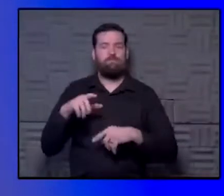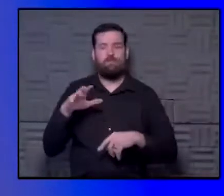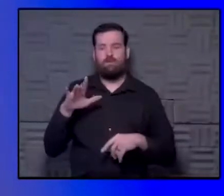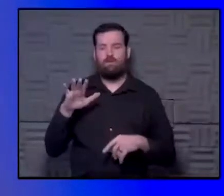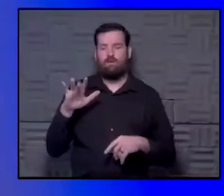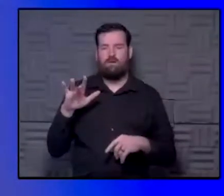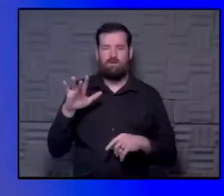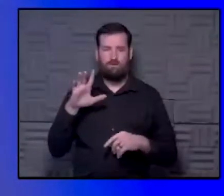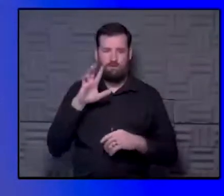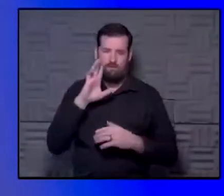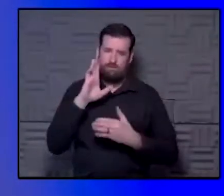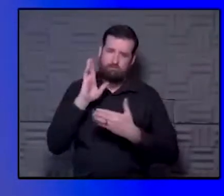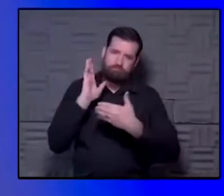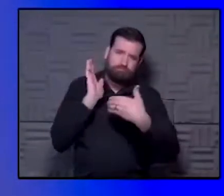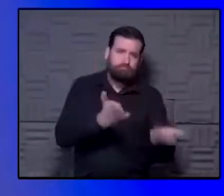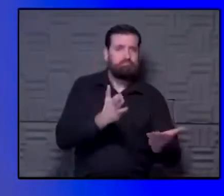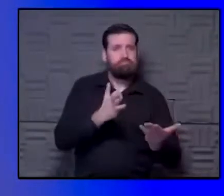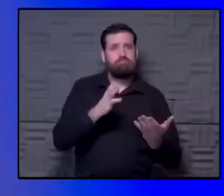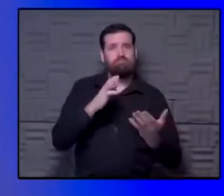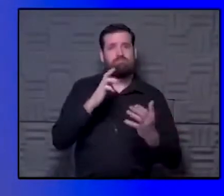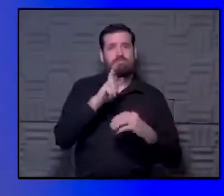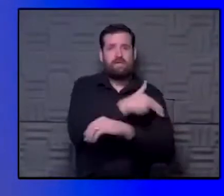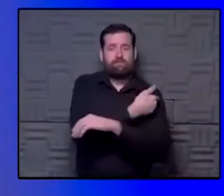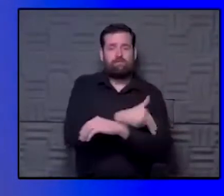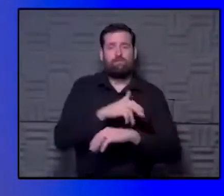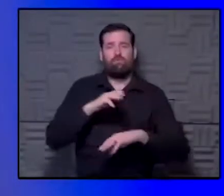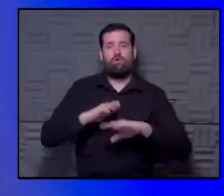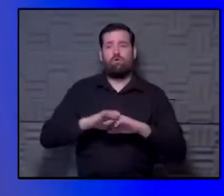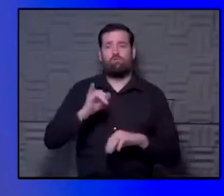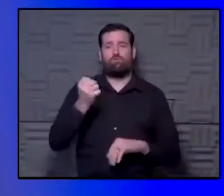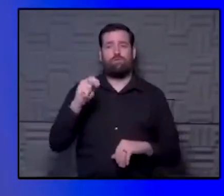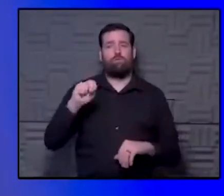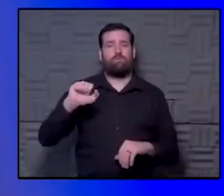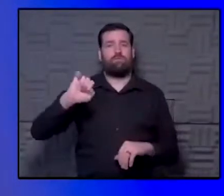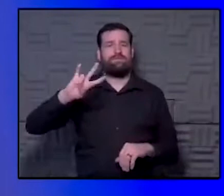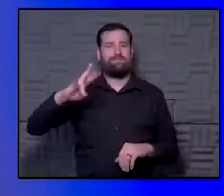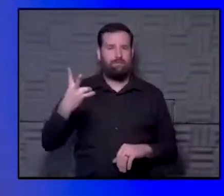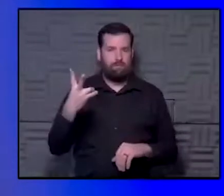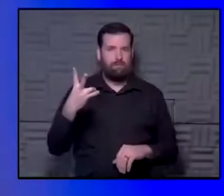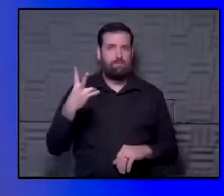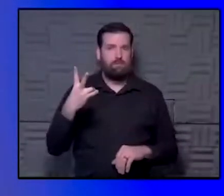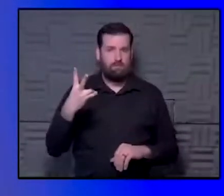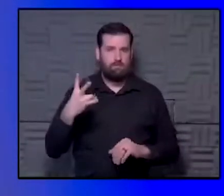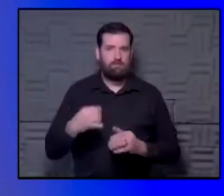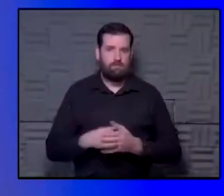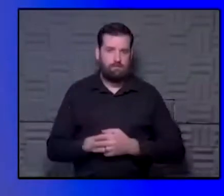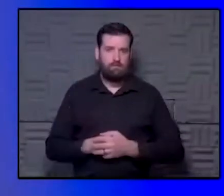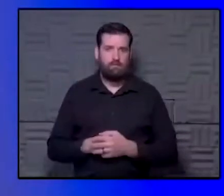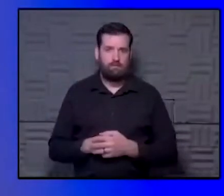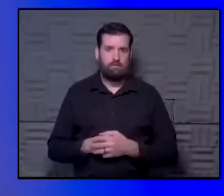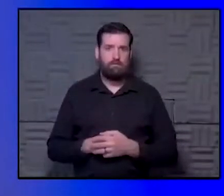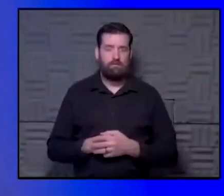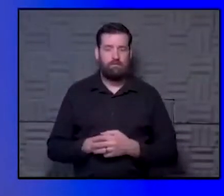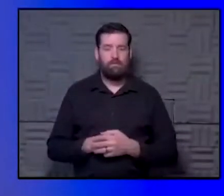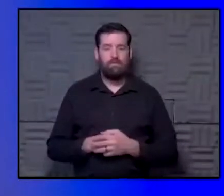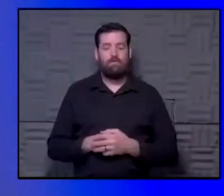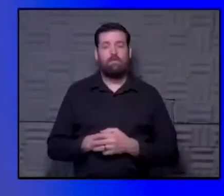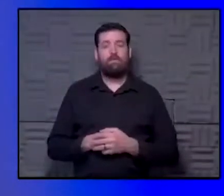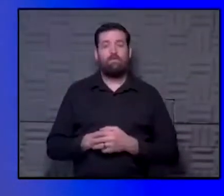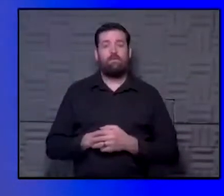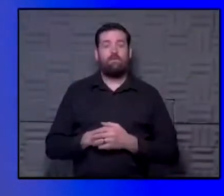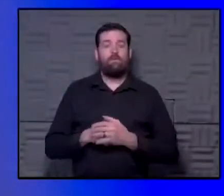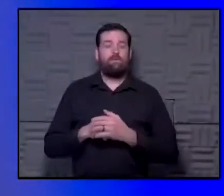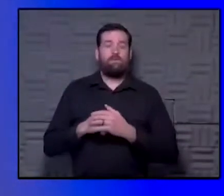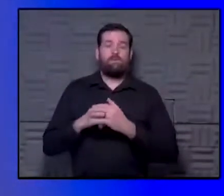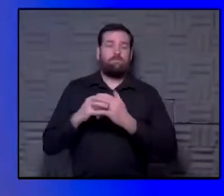he was rushed to the hospital on the 7th of January. And he got